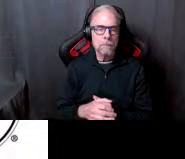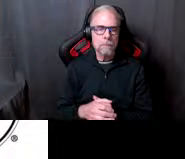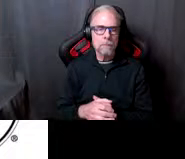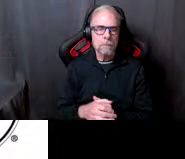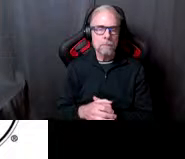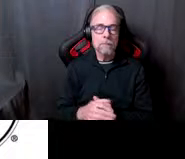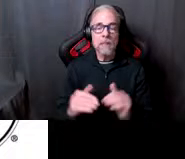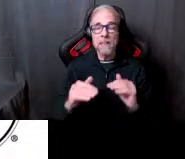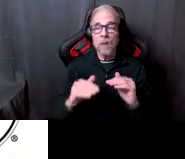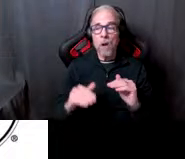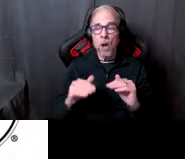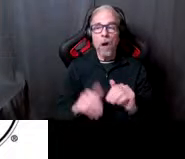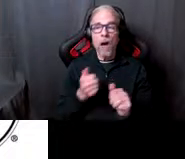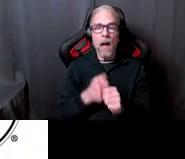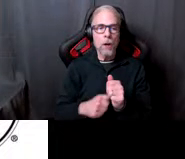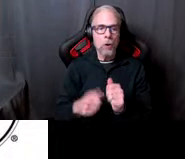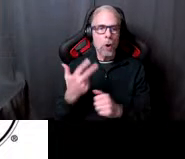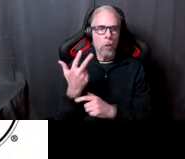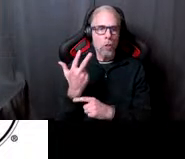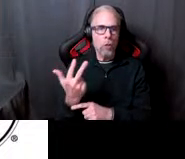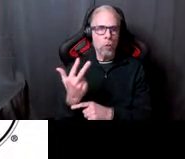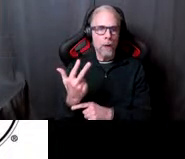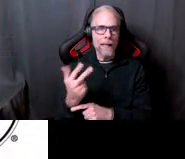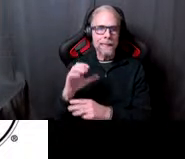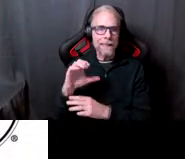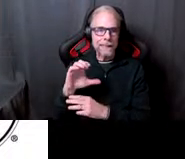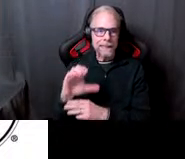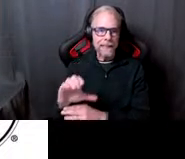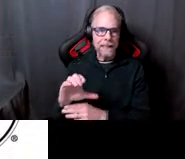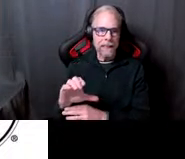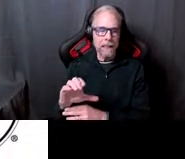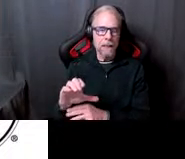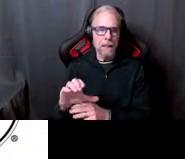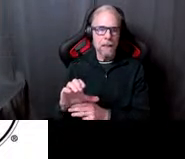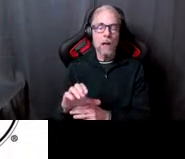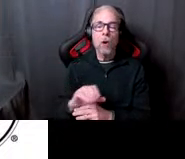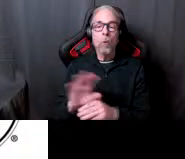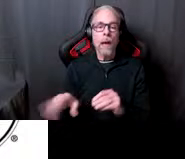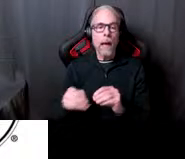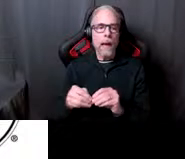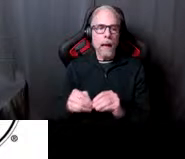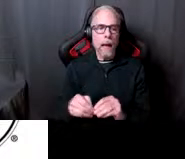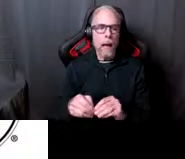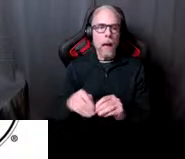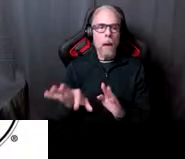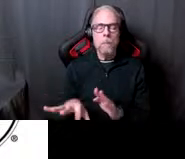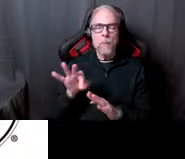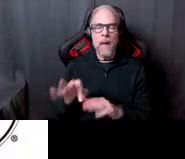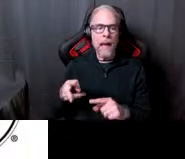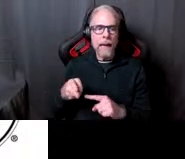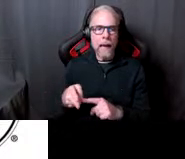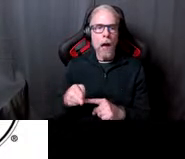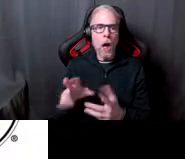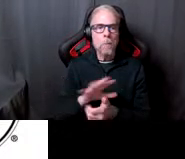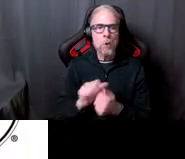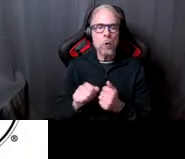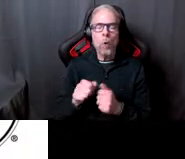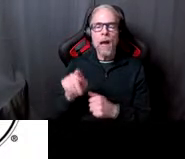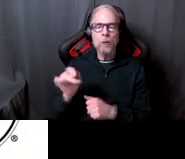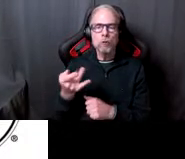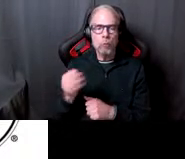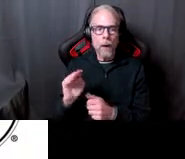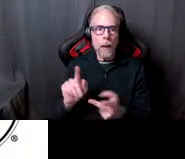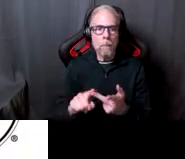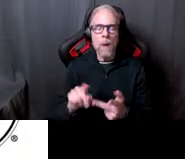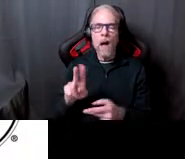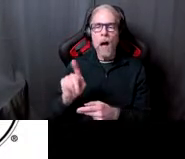Down below under 3C, we added pick, cut, mutilate, trim, uproot,